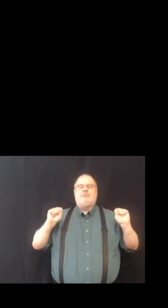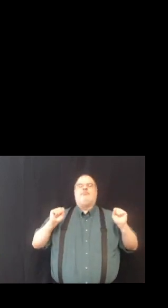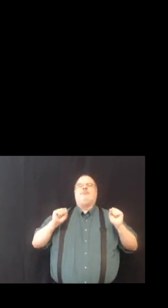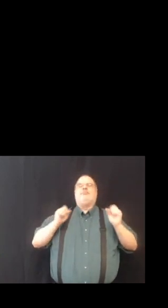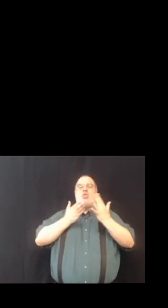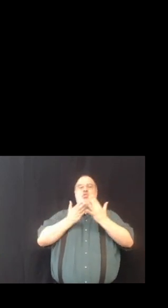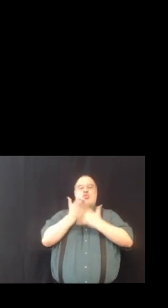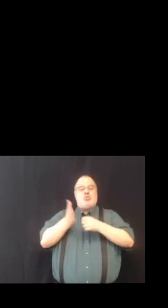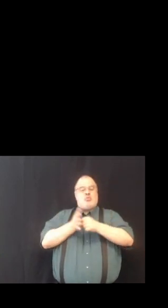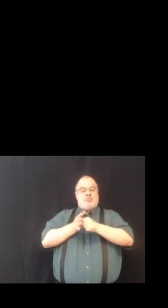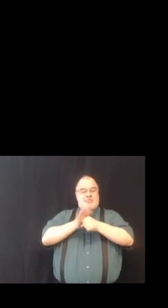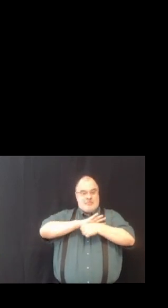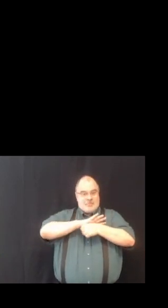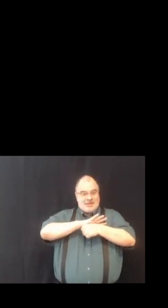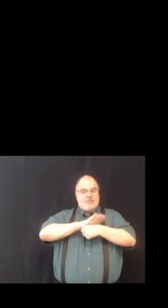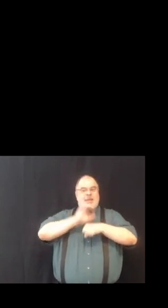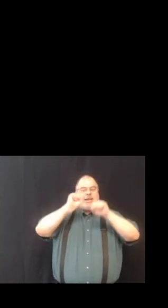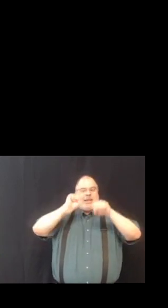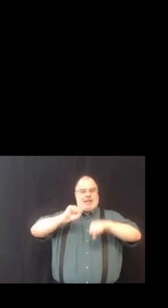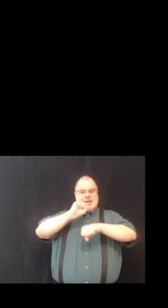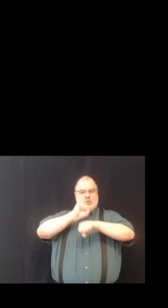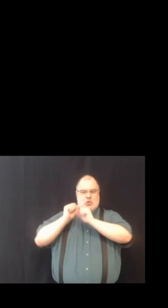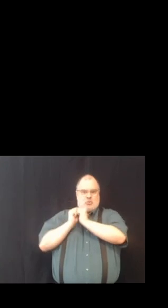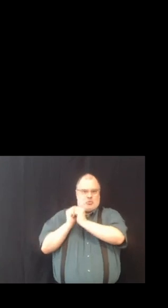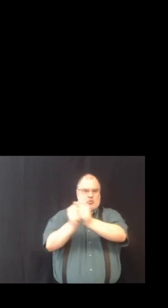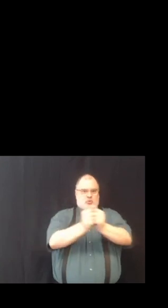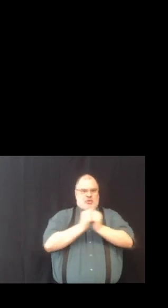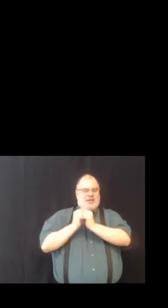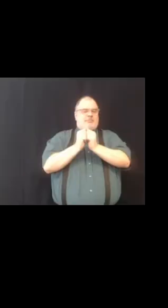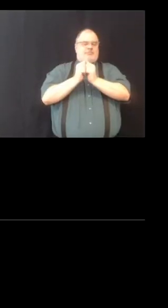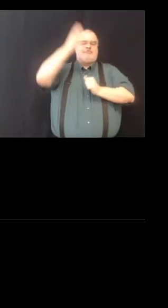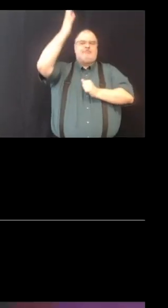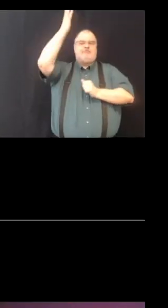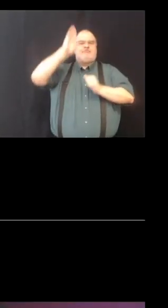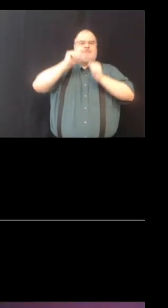all can work together to help one another. God